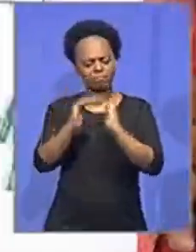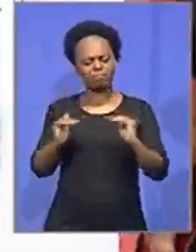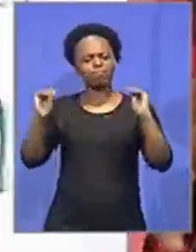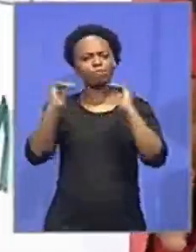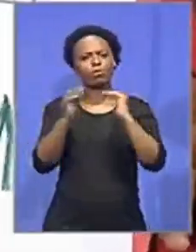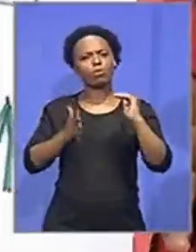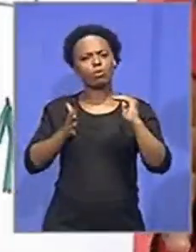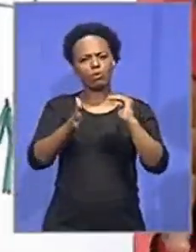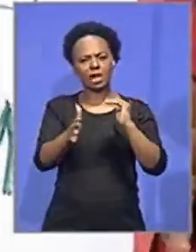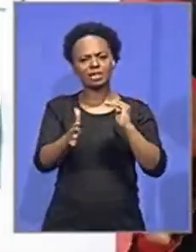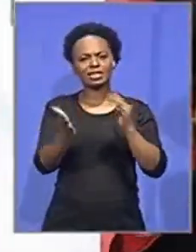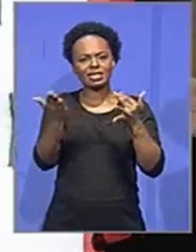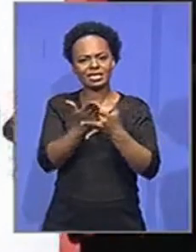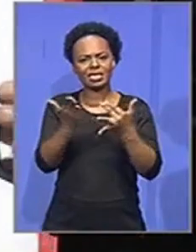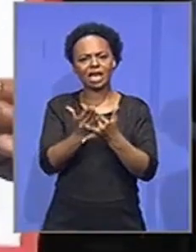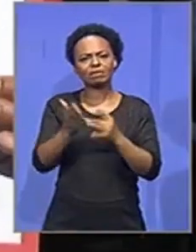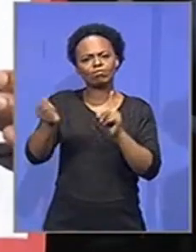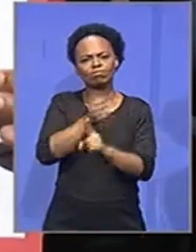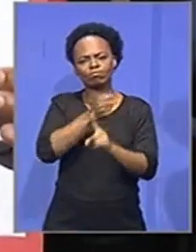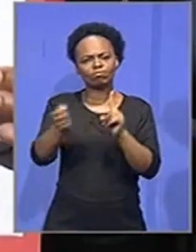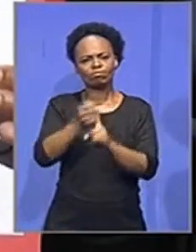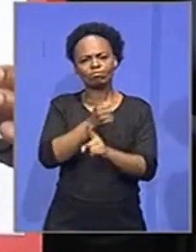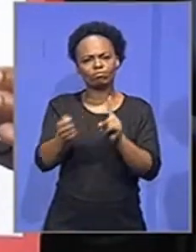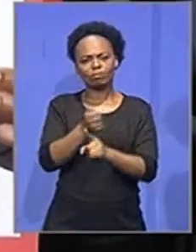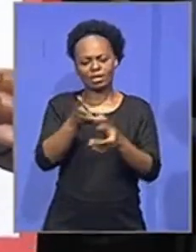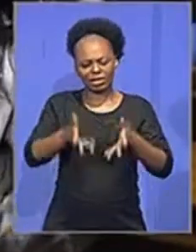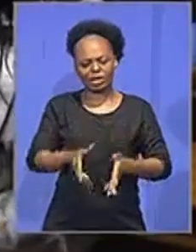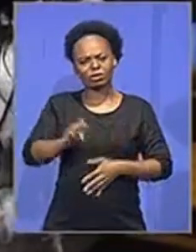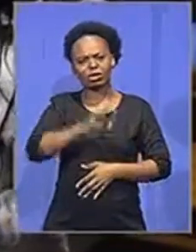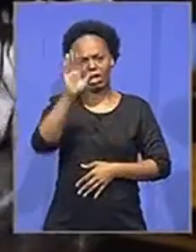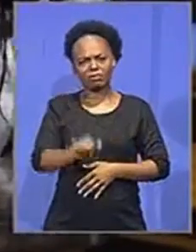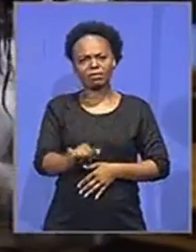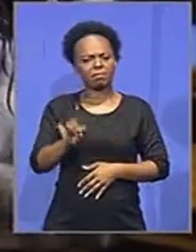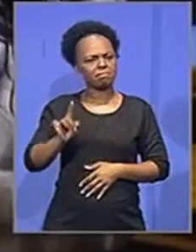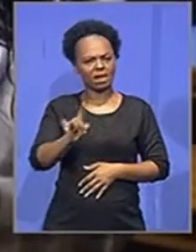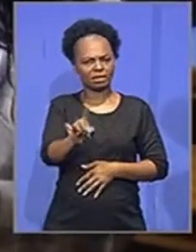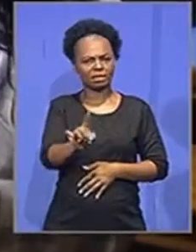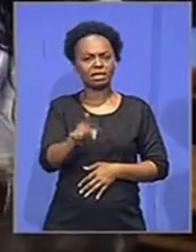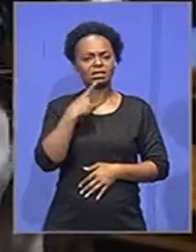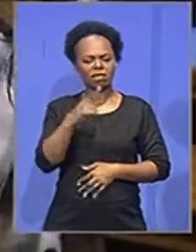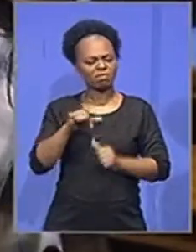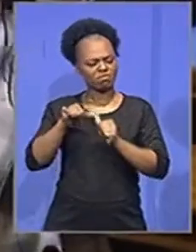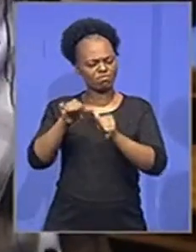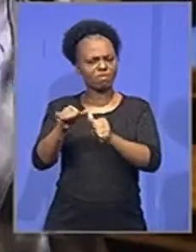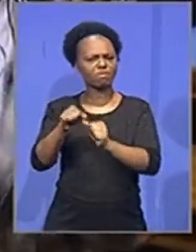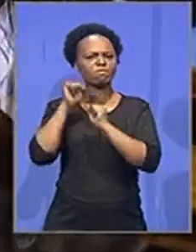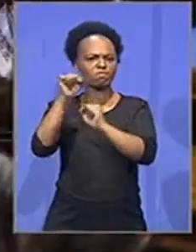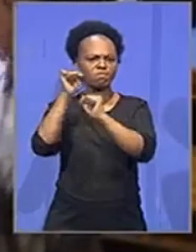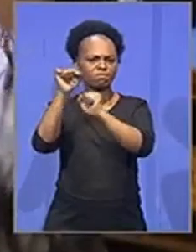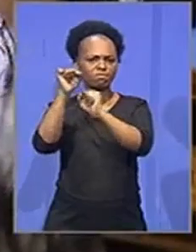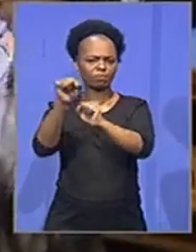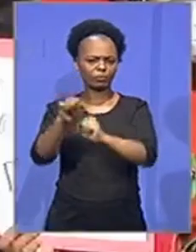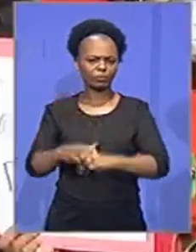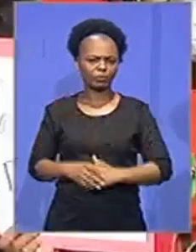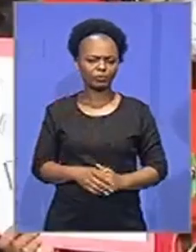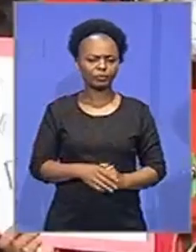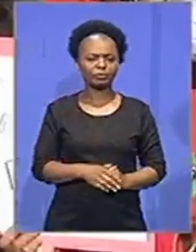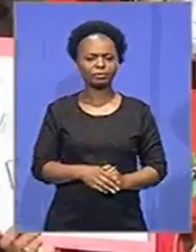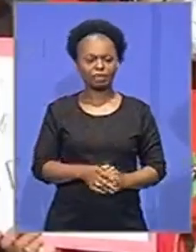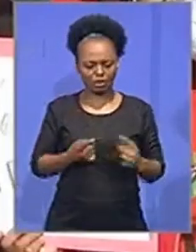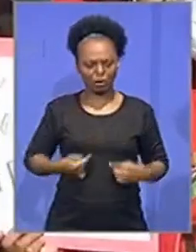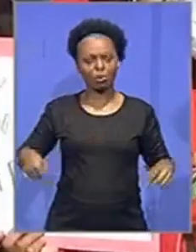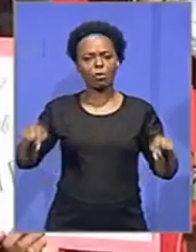dinyeweng tsa tlhekefetso ya bong Afrika Borwa. Ba ikanne ho tswela pele ka ntwa kgahlano le sewa sena. Re tlile mona re tseba